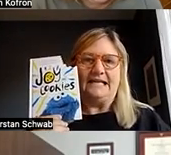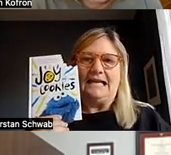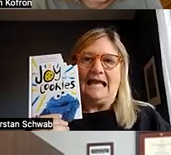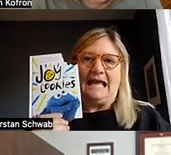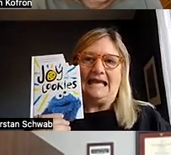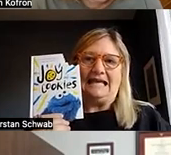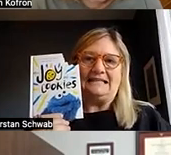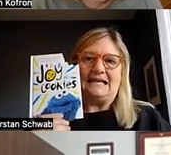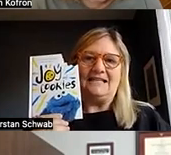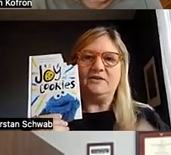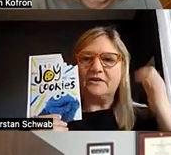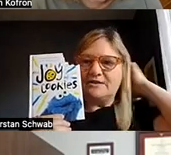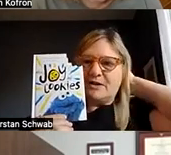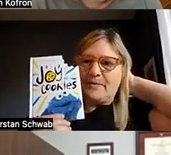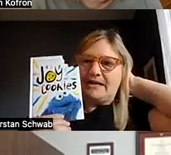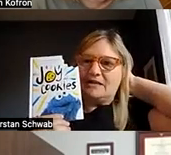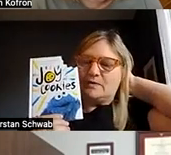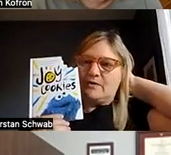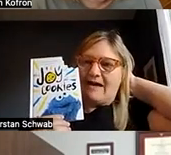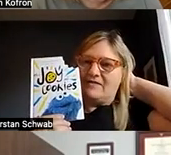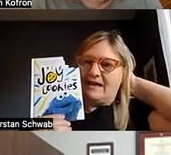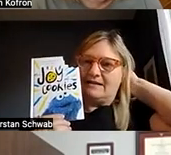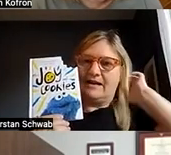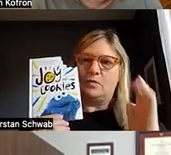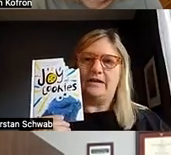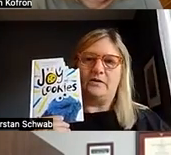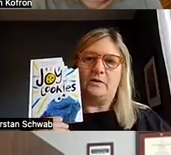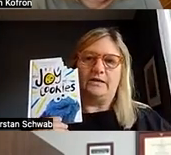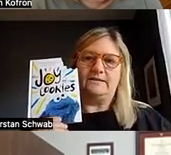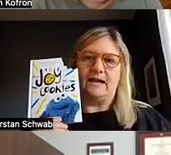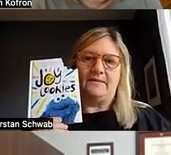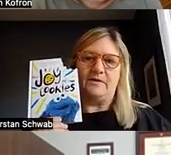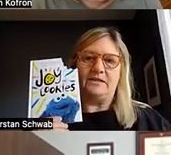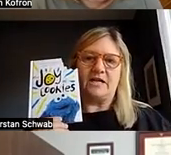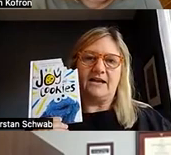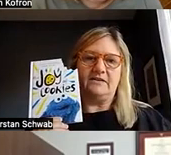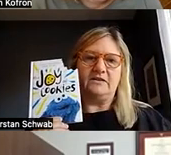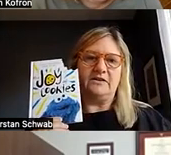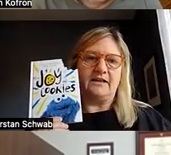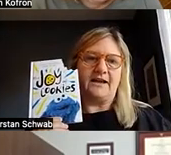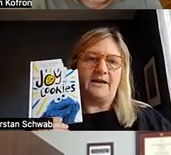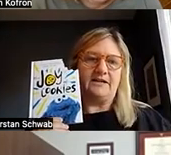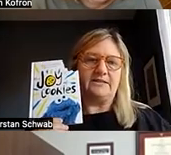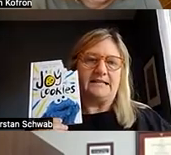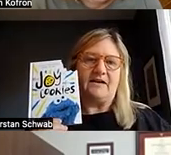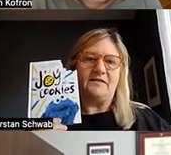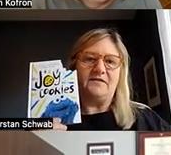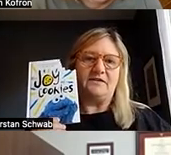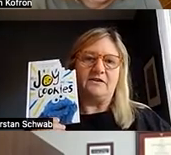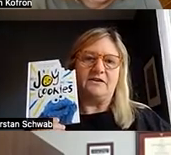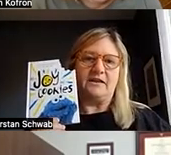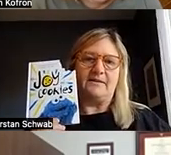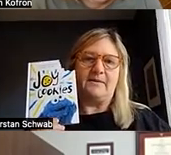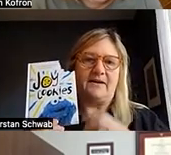paycheck. And I think you learn so much when you have that kind of one-on-one time with a child. You learn a lot about yourself.